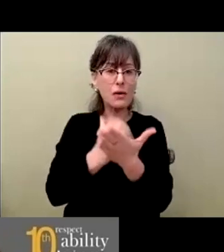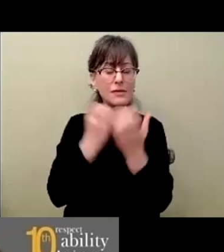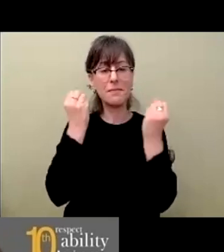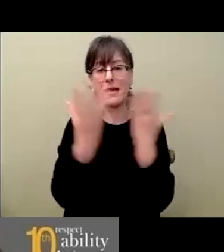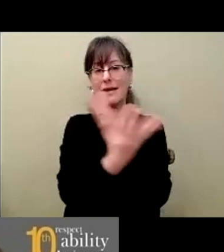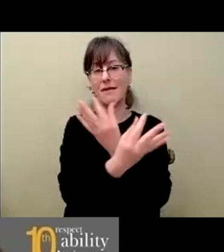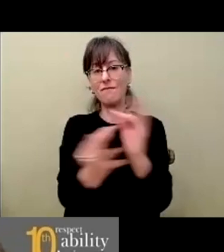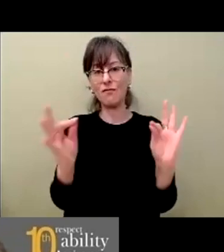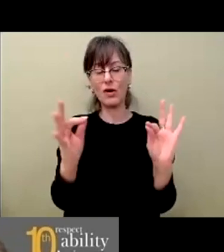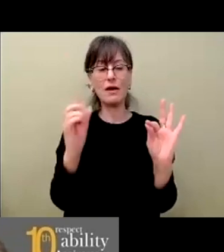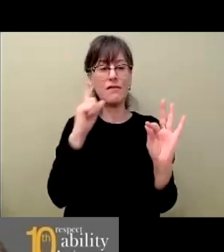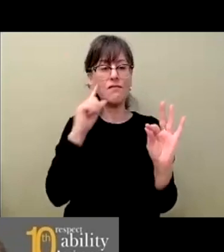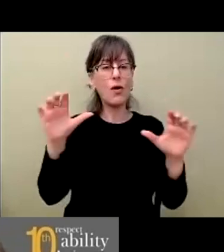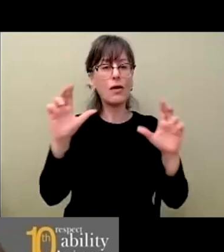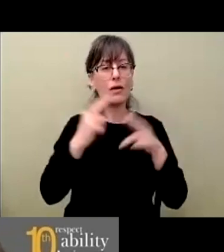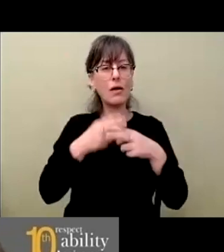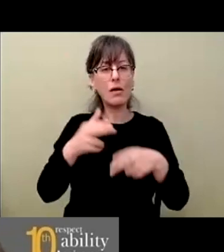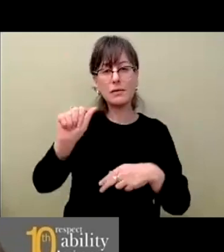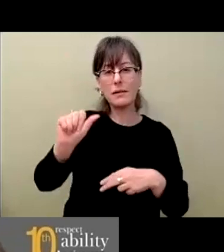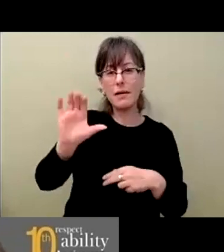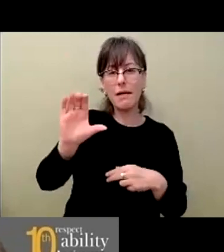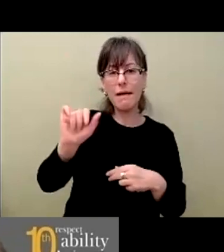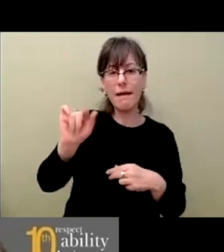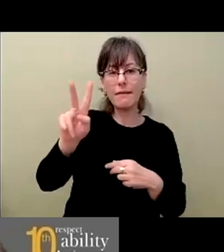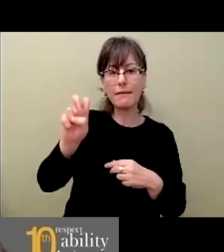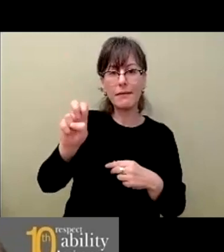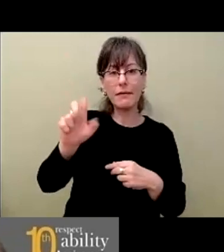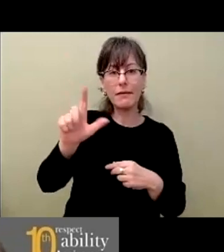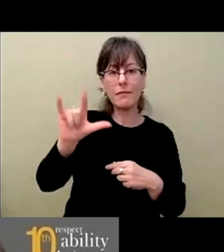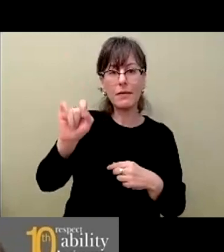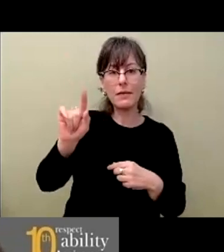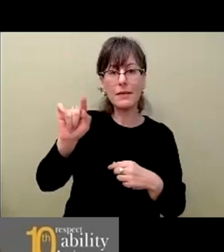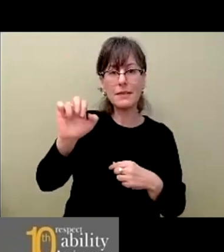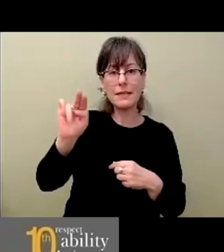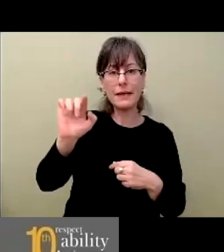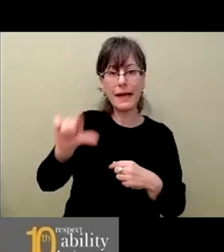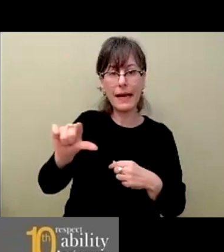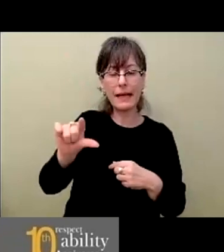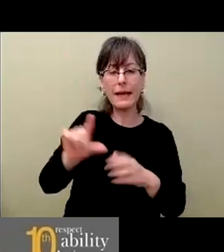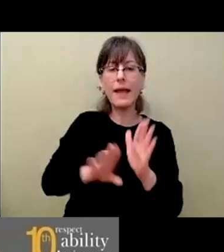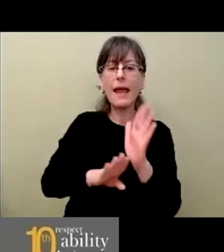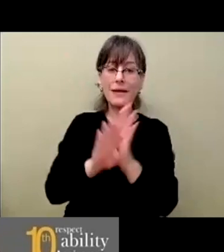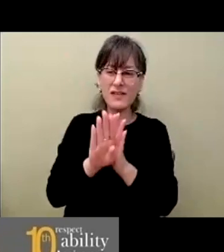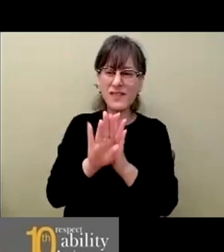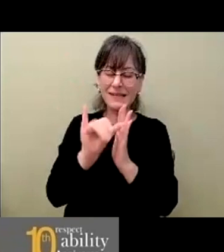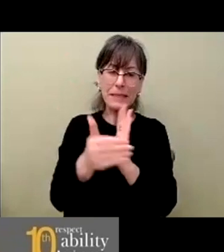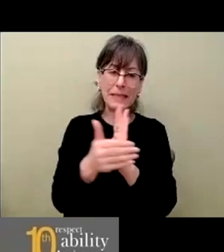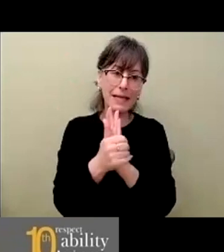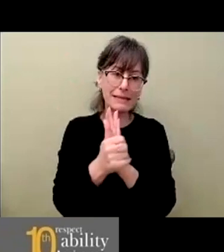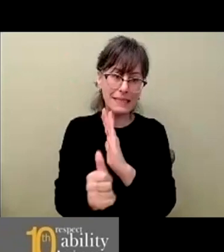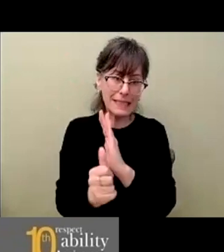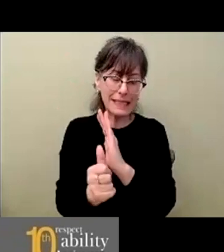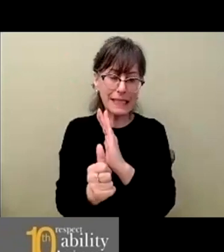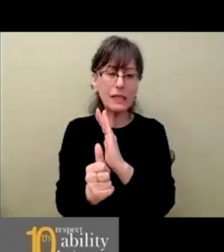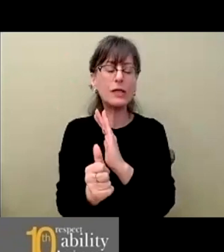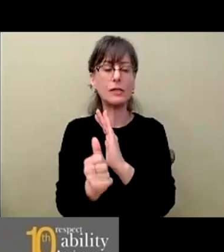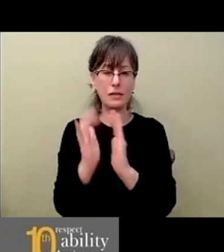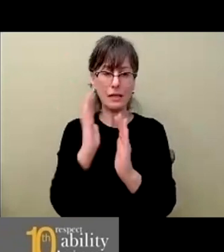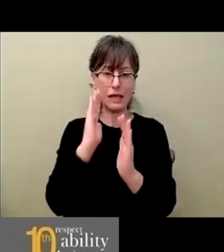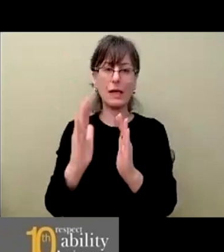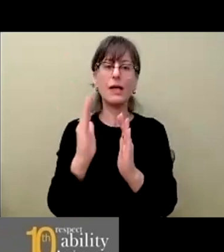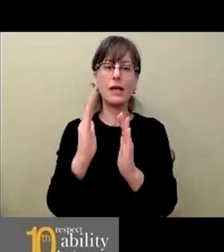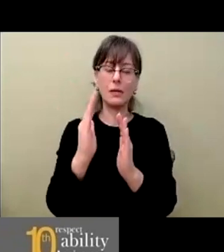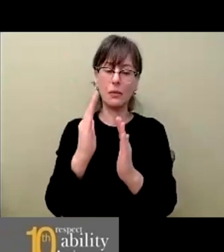in active listening and really developing the skill, which you will find will serve you